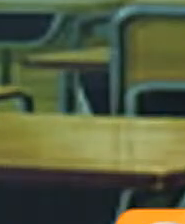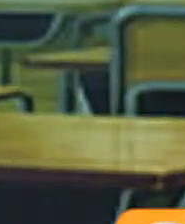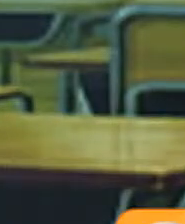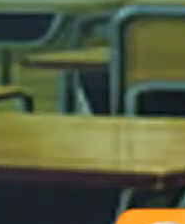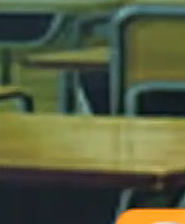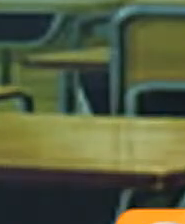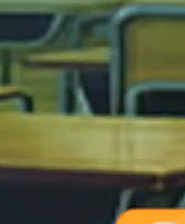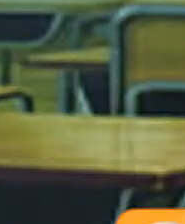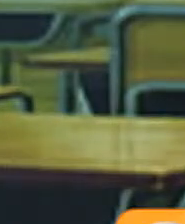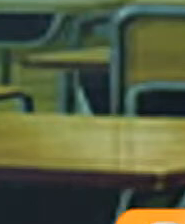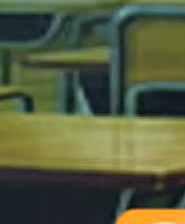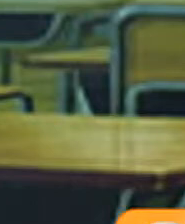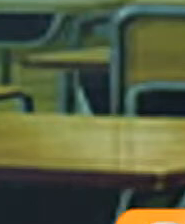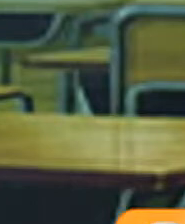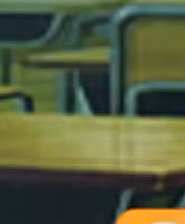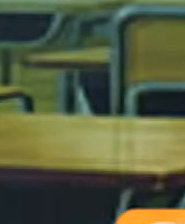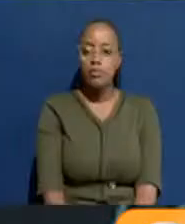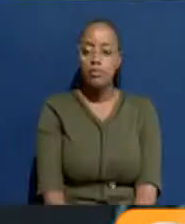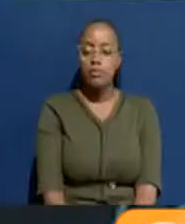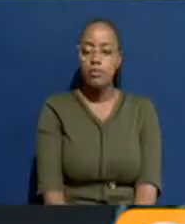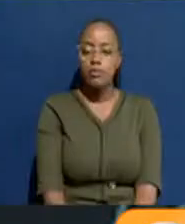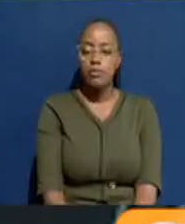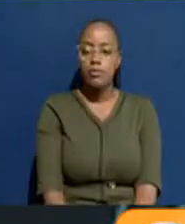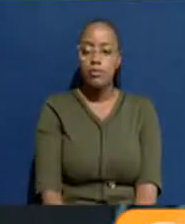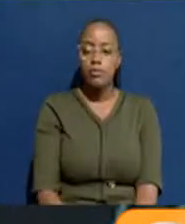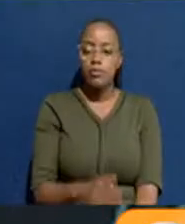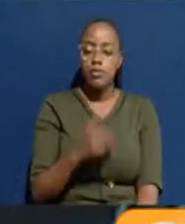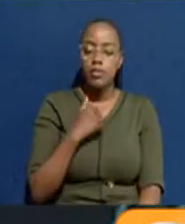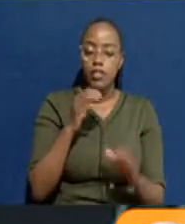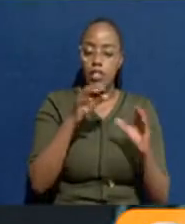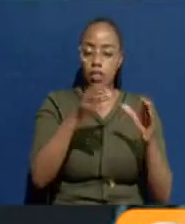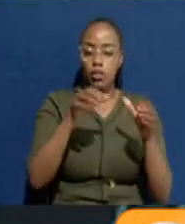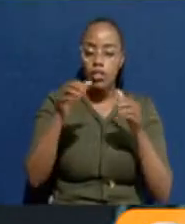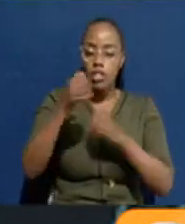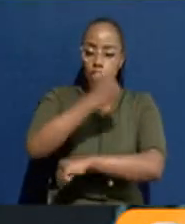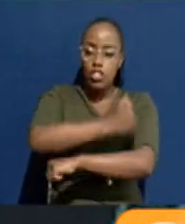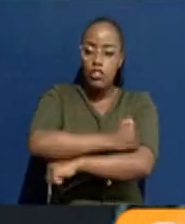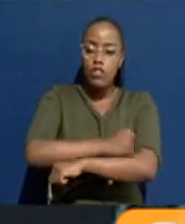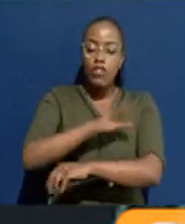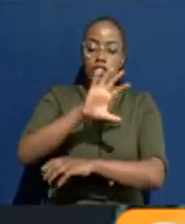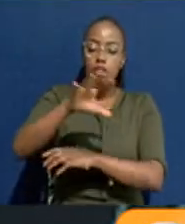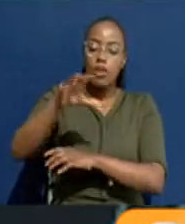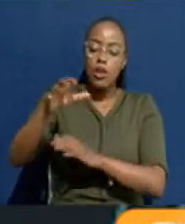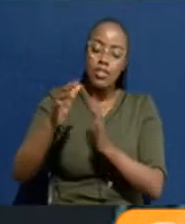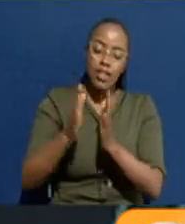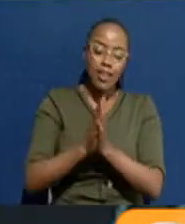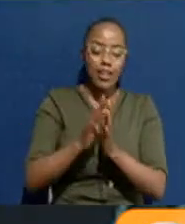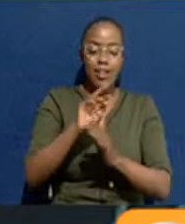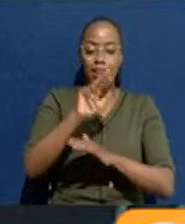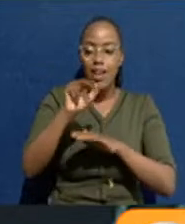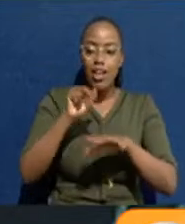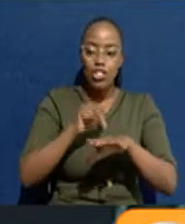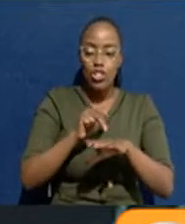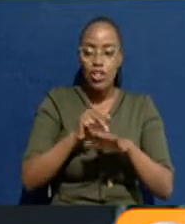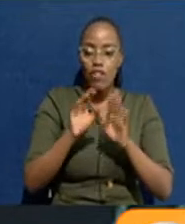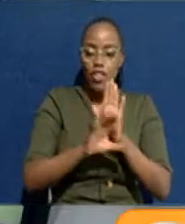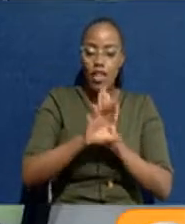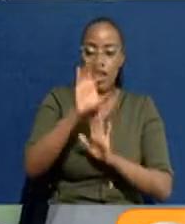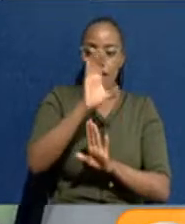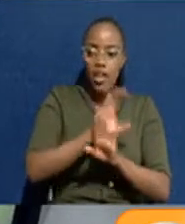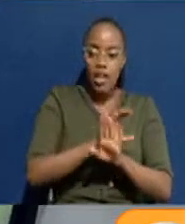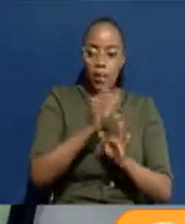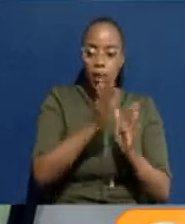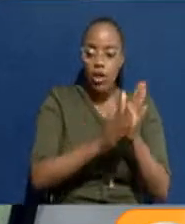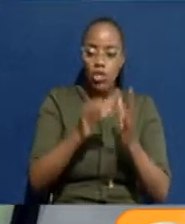recommend. 2633 to remain, discontinue categorization of school into county, extra county, and national. In the curriculum organization, there